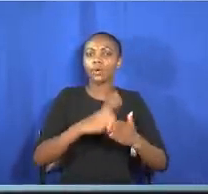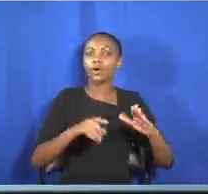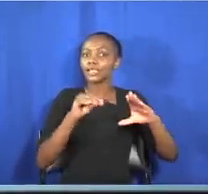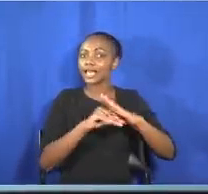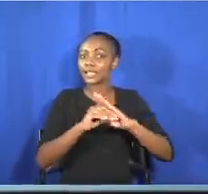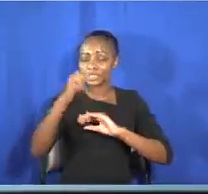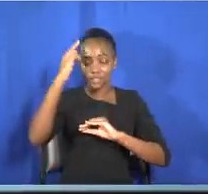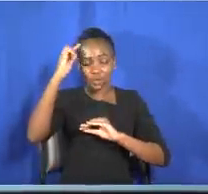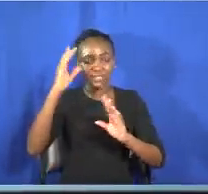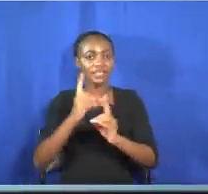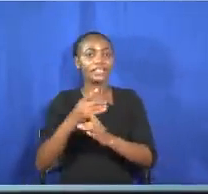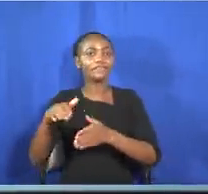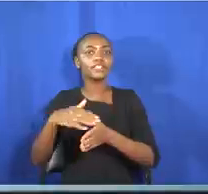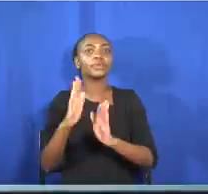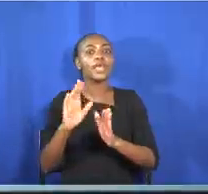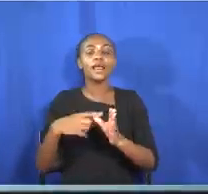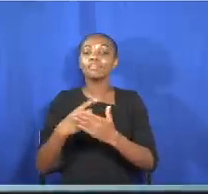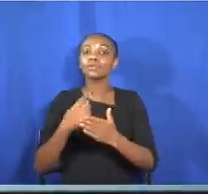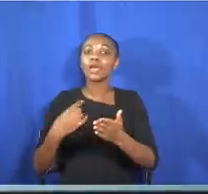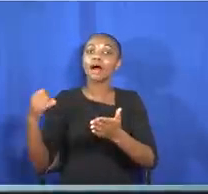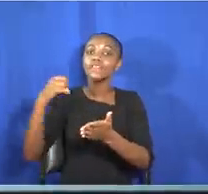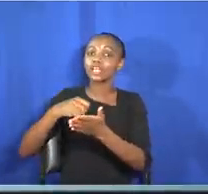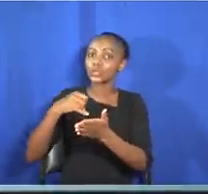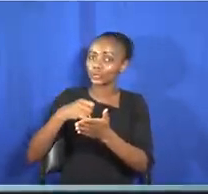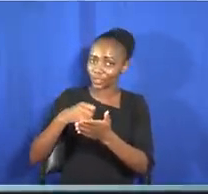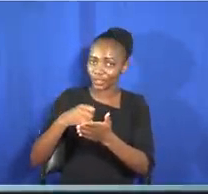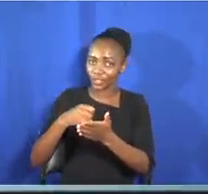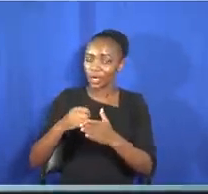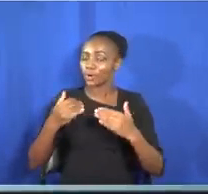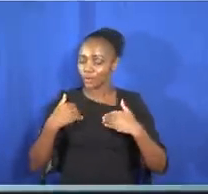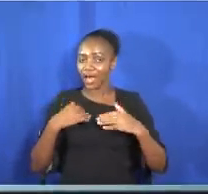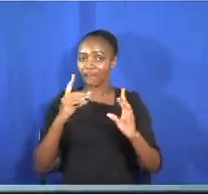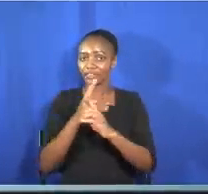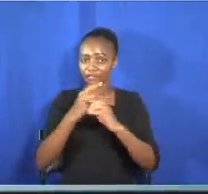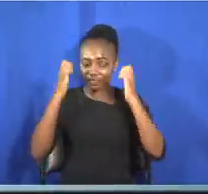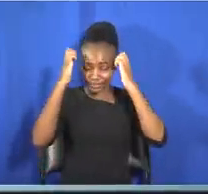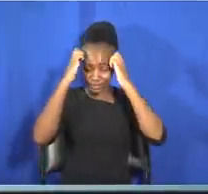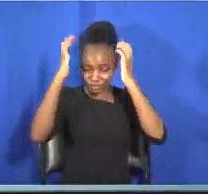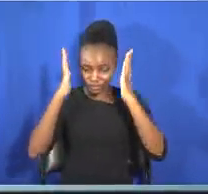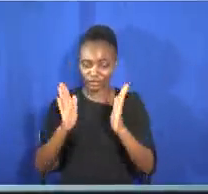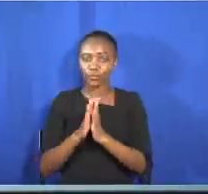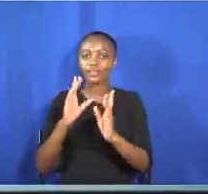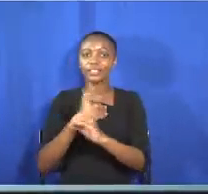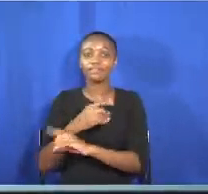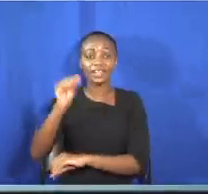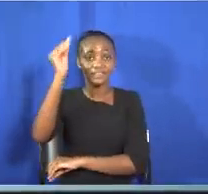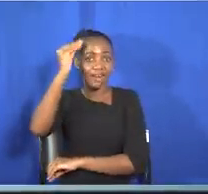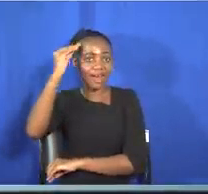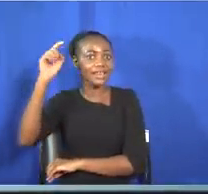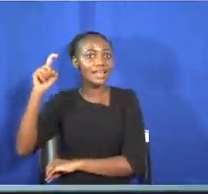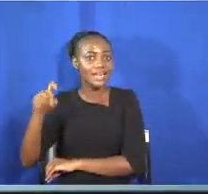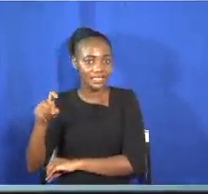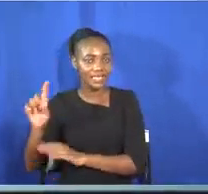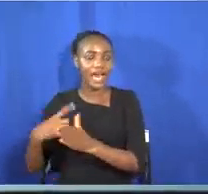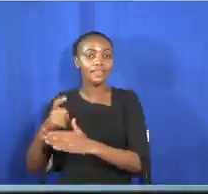differently. So diversity there. Then inclusion. We have different runners with different running